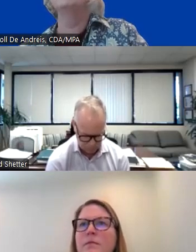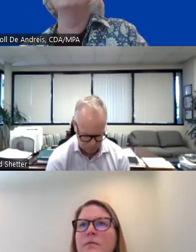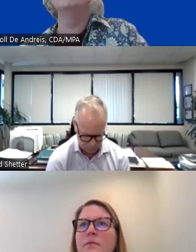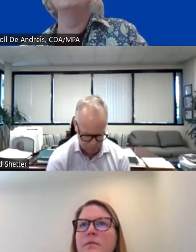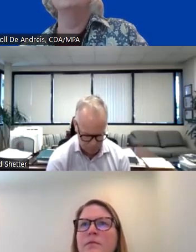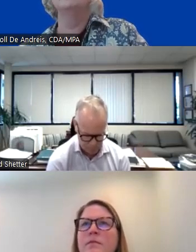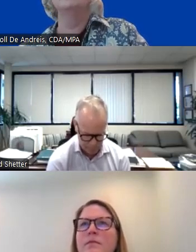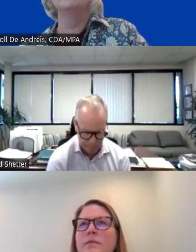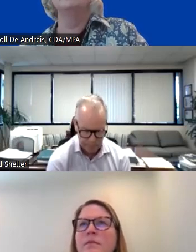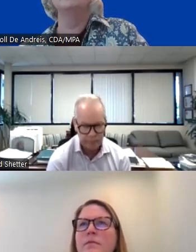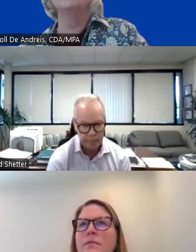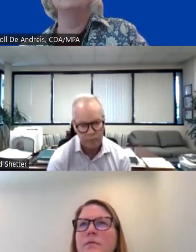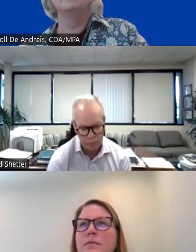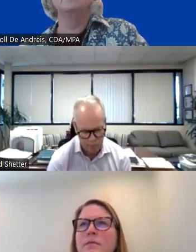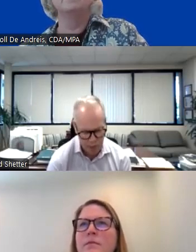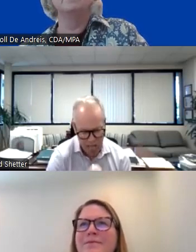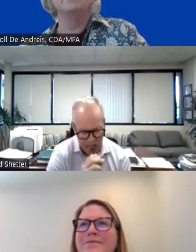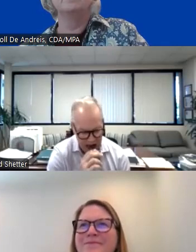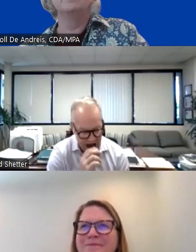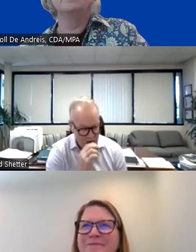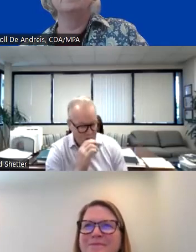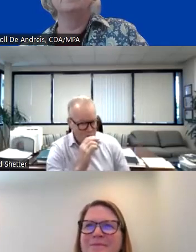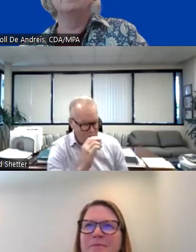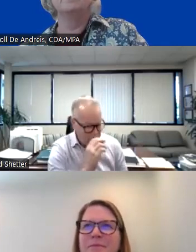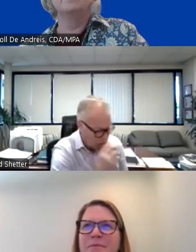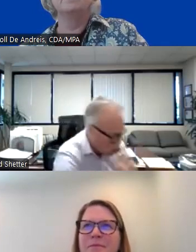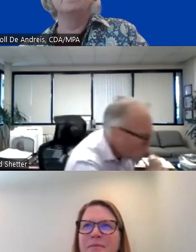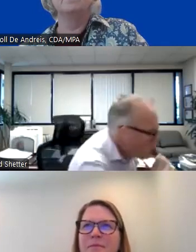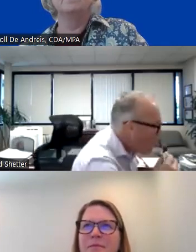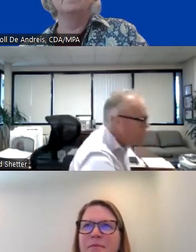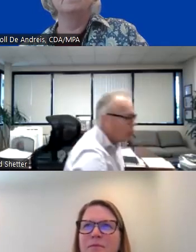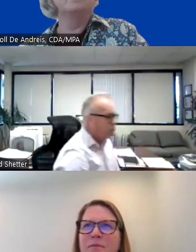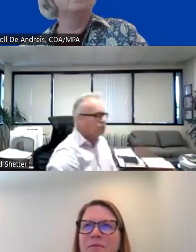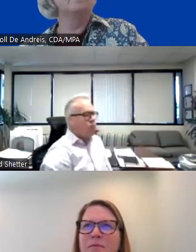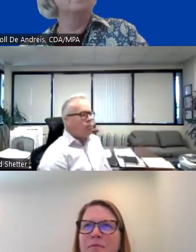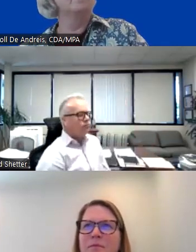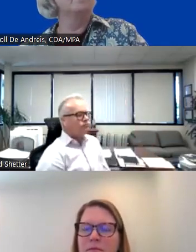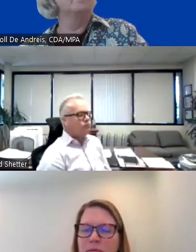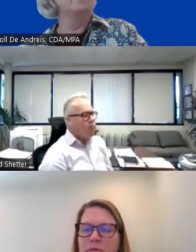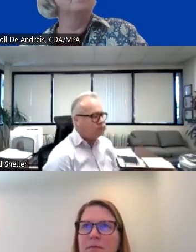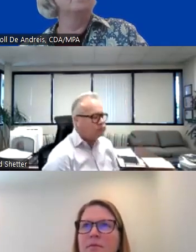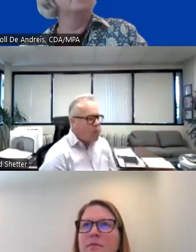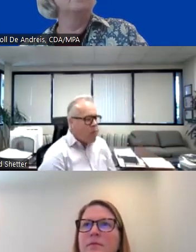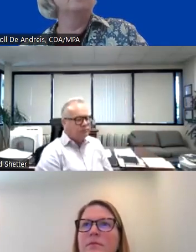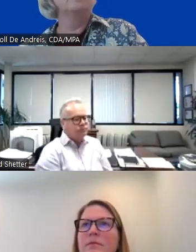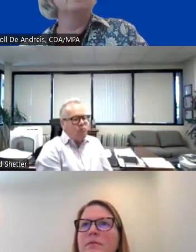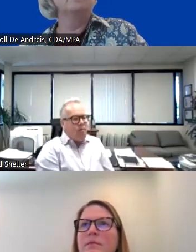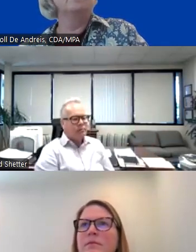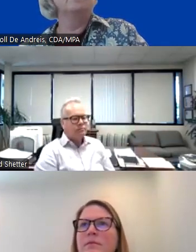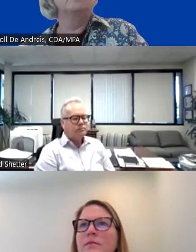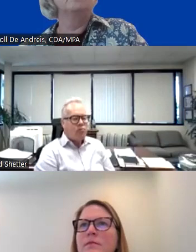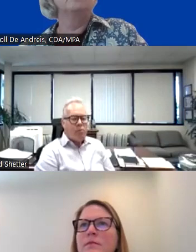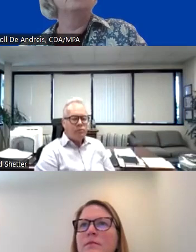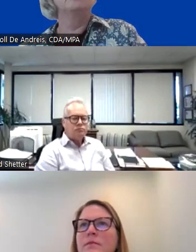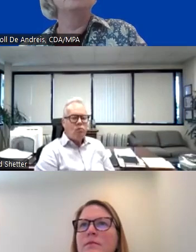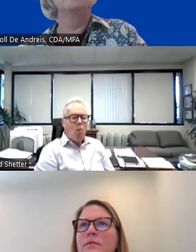So I have another one while other people are thinking. In this concept of expanded navigation services, I think is what you're calling